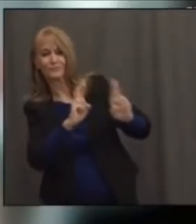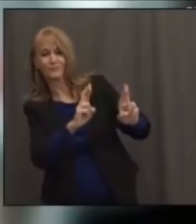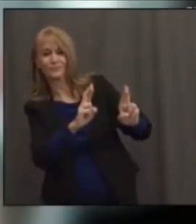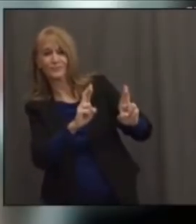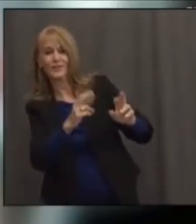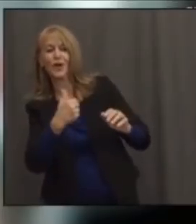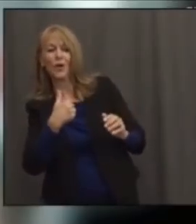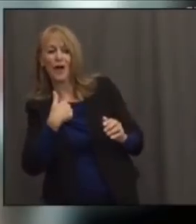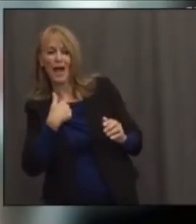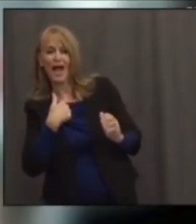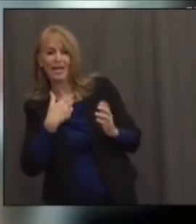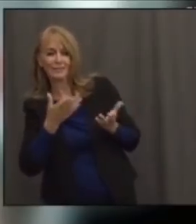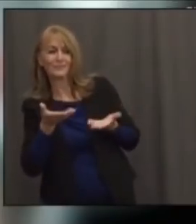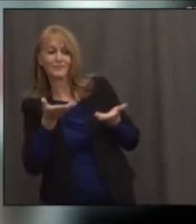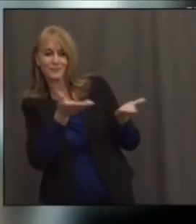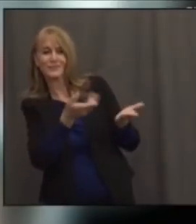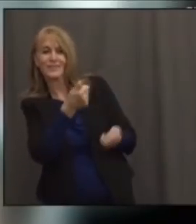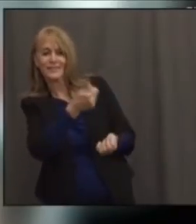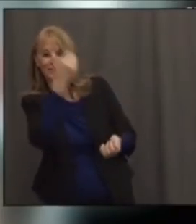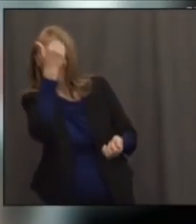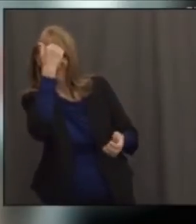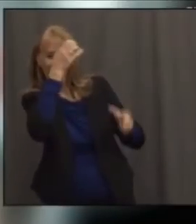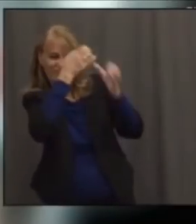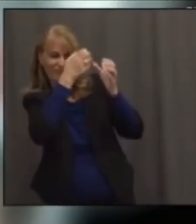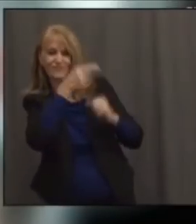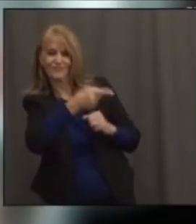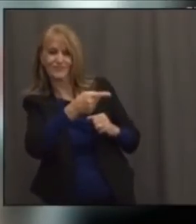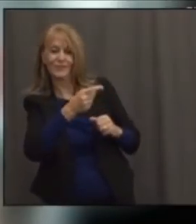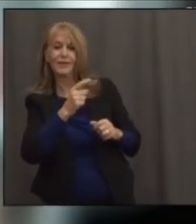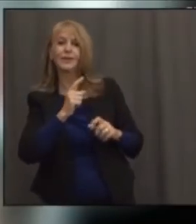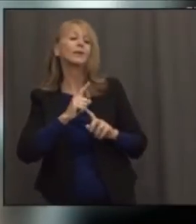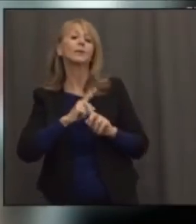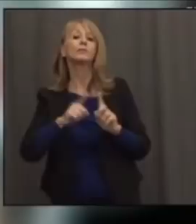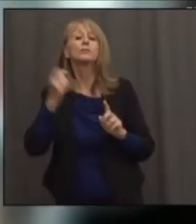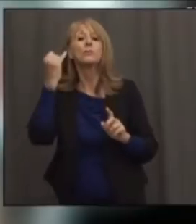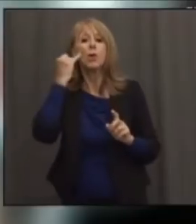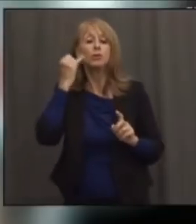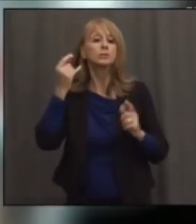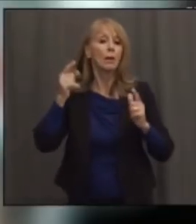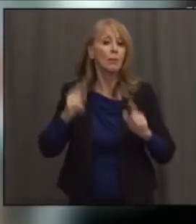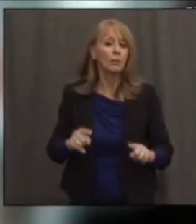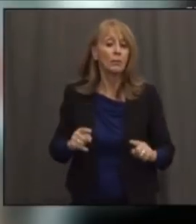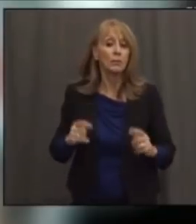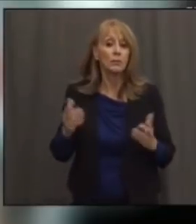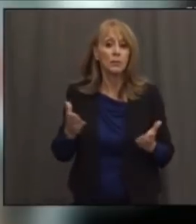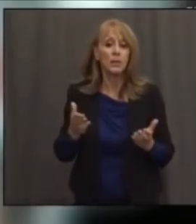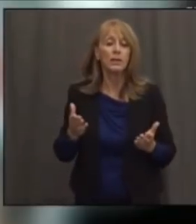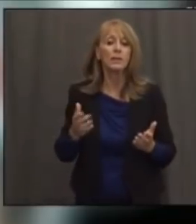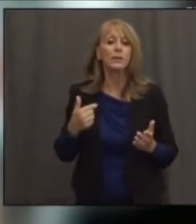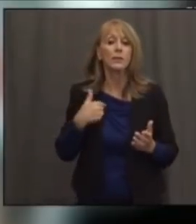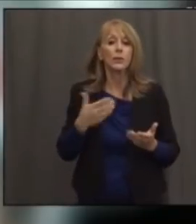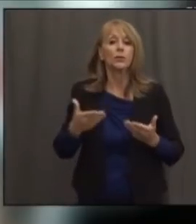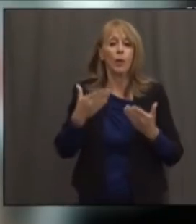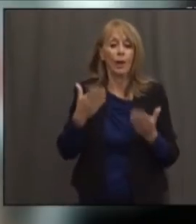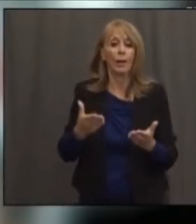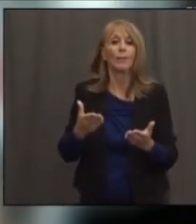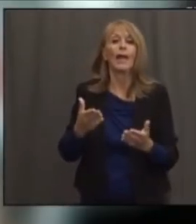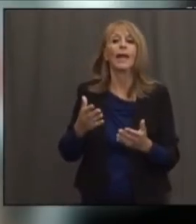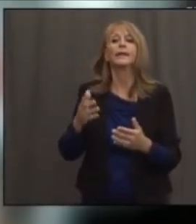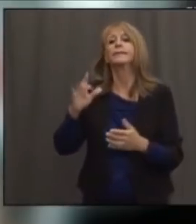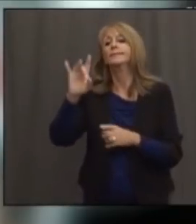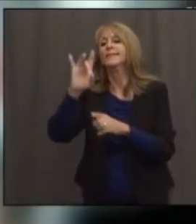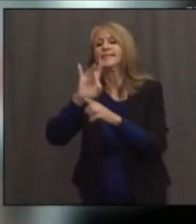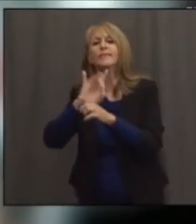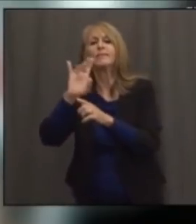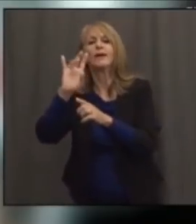little bit of deference to him. But I think if we do end up in a situation where we're recommending boosters, or CDC makes